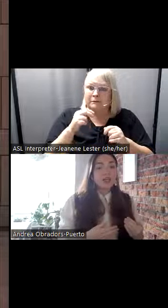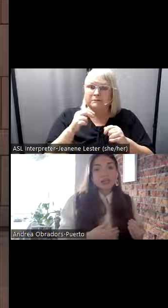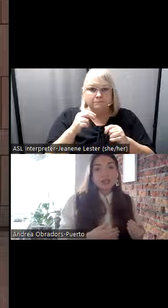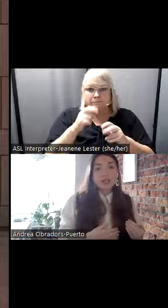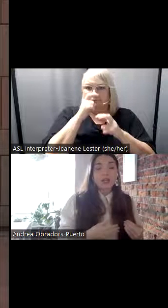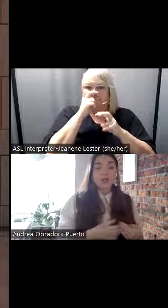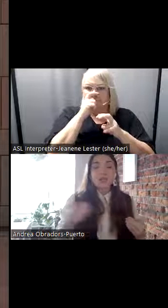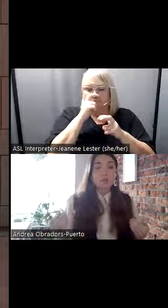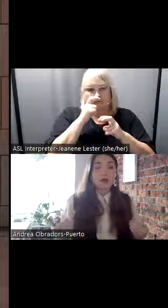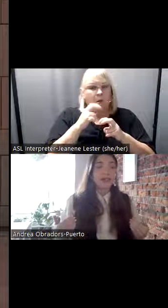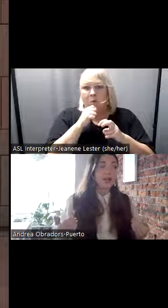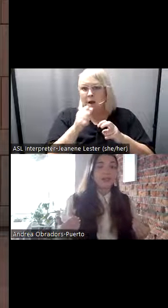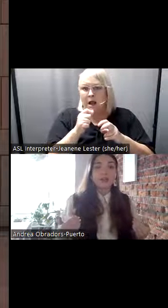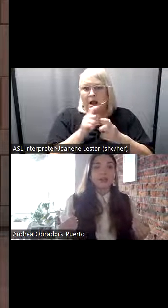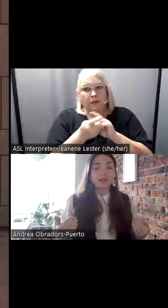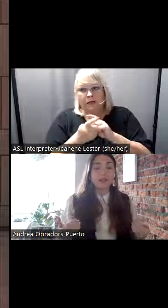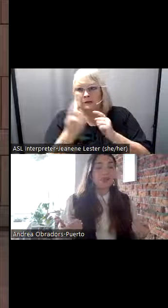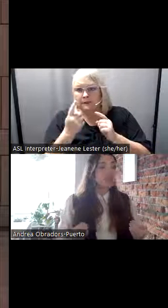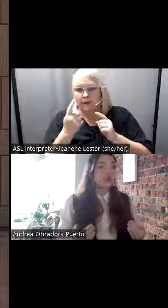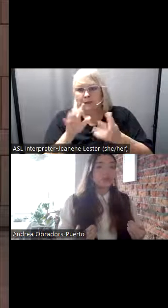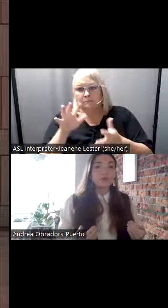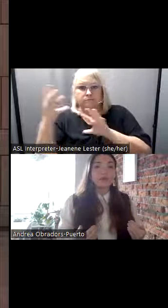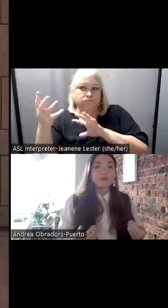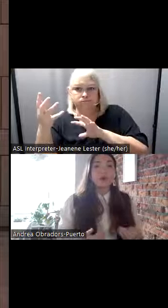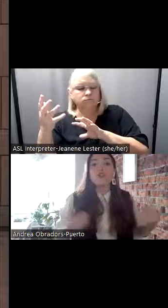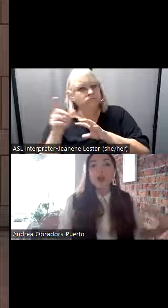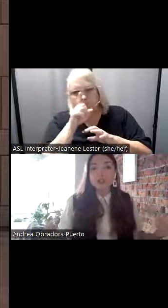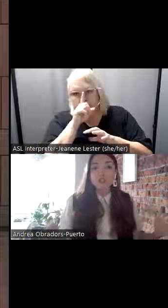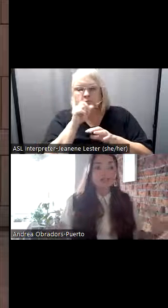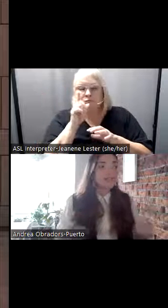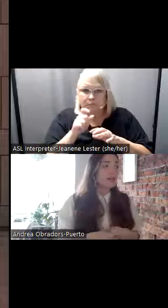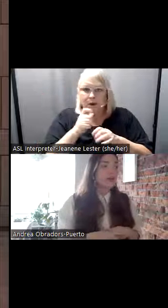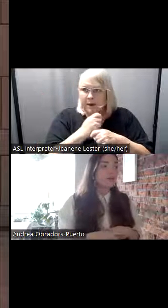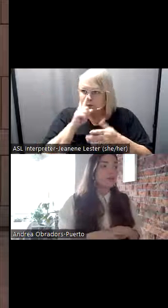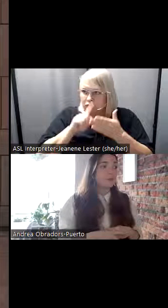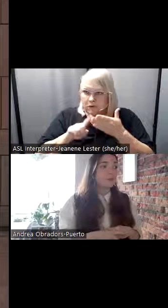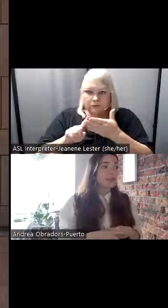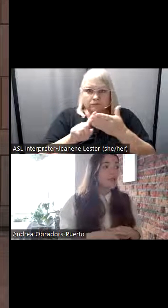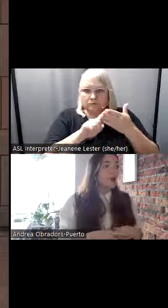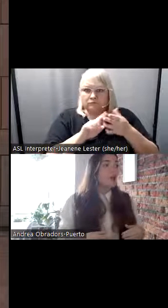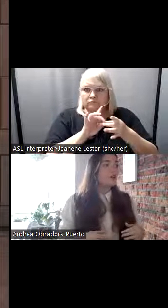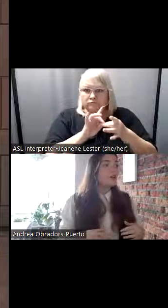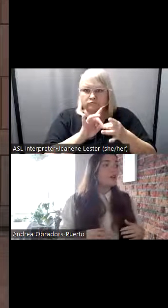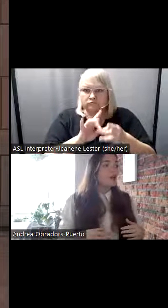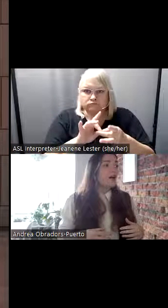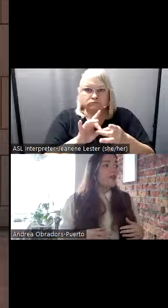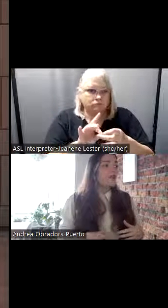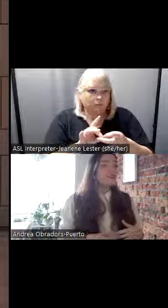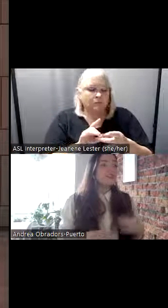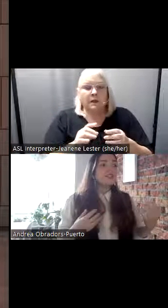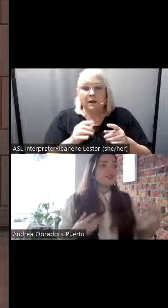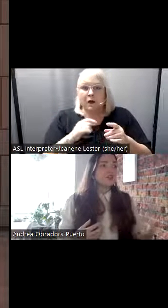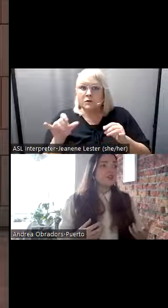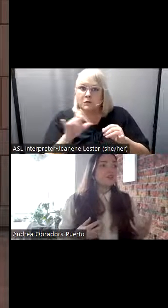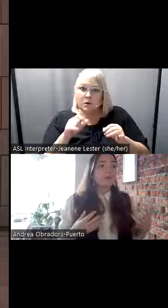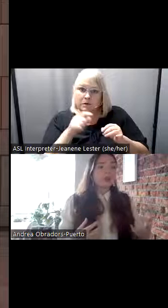something key that could impact negatively to other actions that have to take place. Also, there's